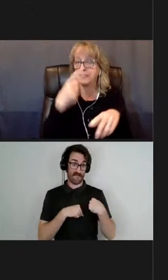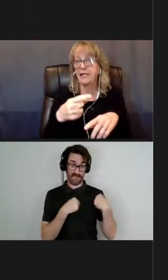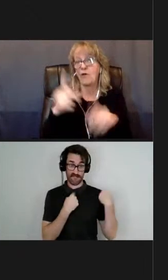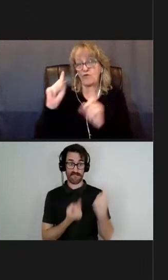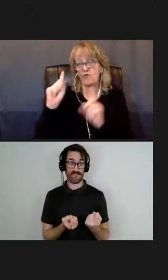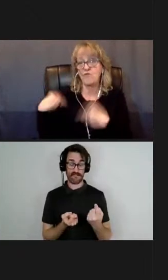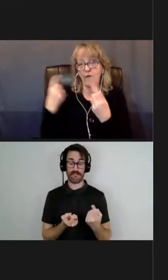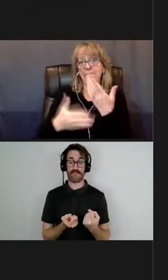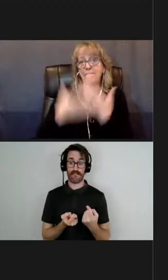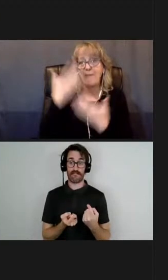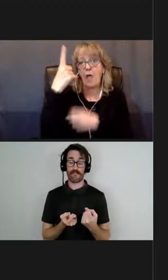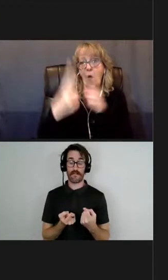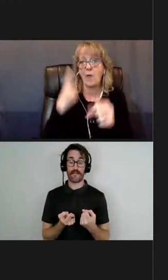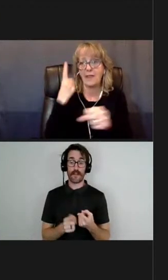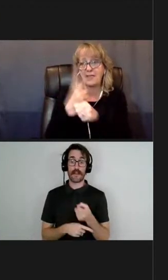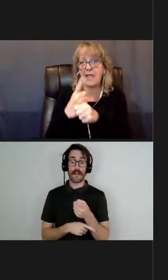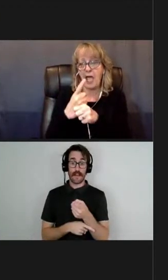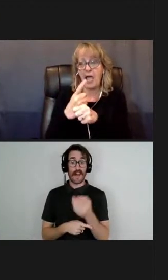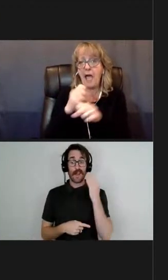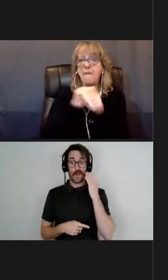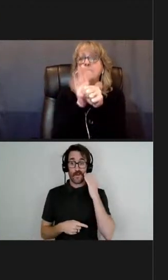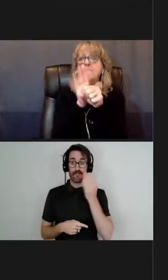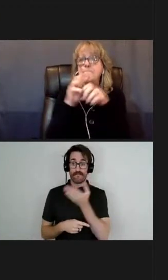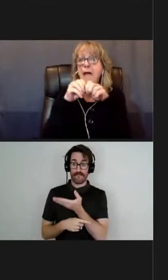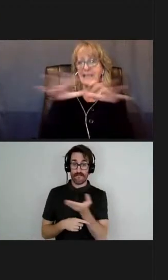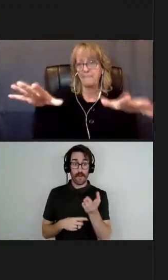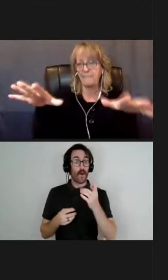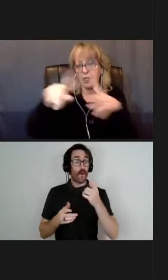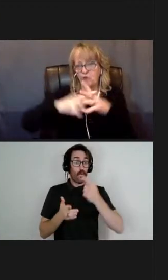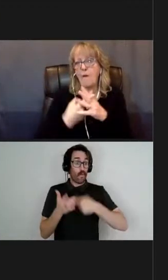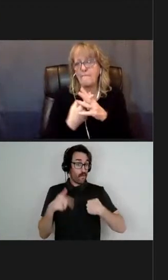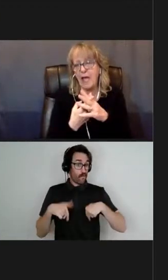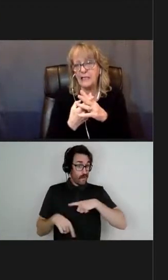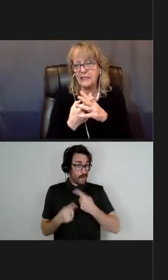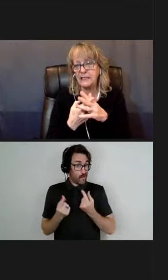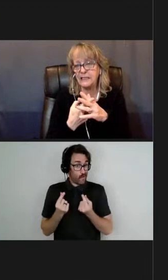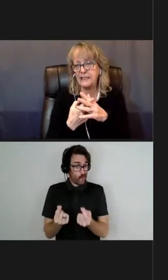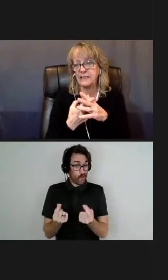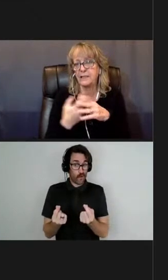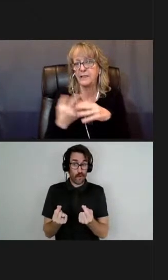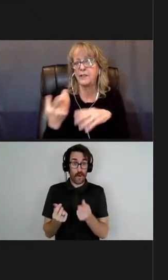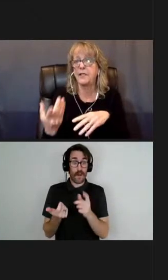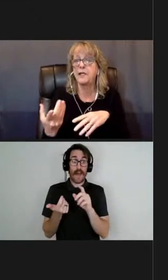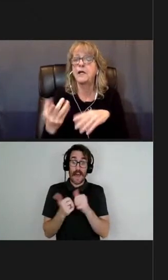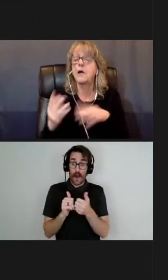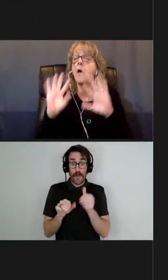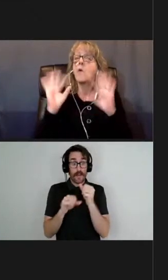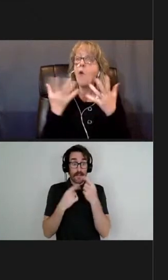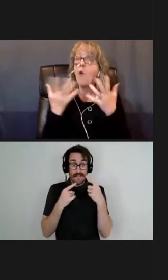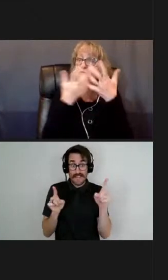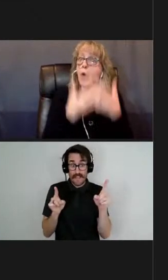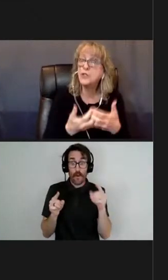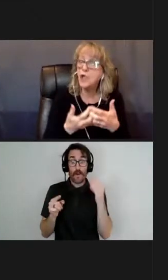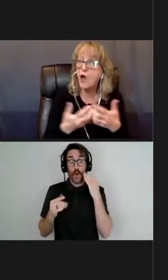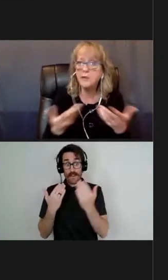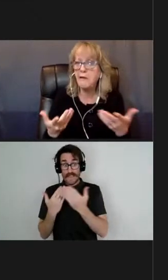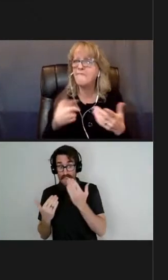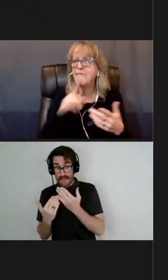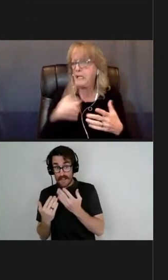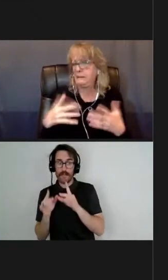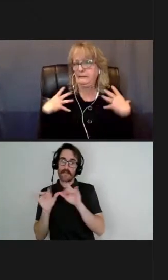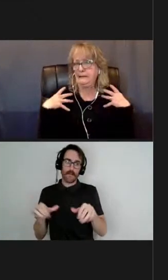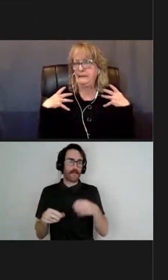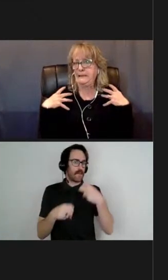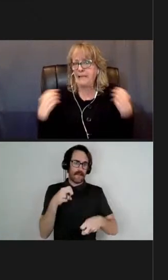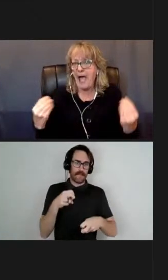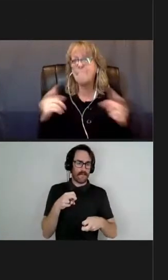In some ways, the things to do that work are easy, but also hard at the same time. And we're all different. We've